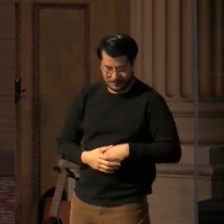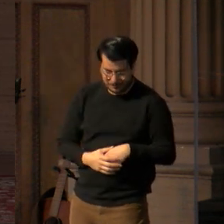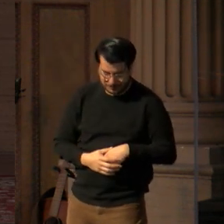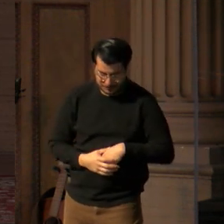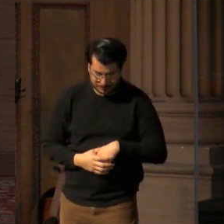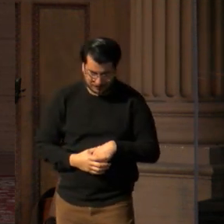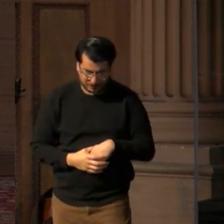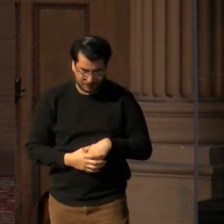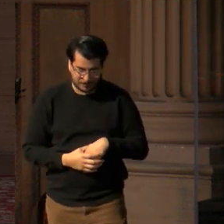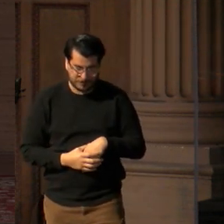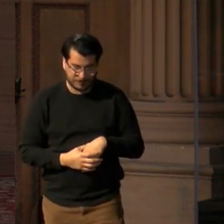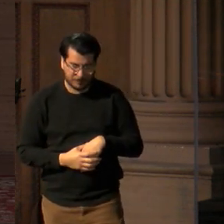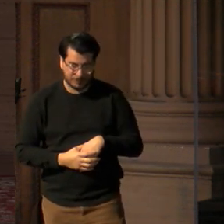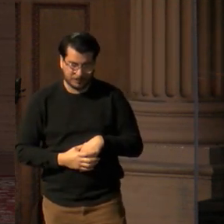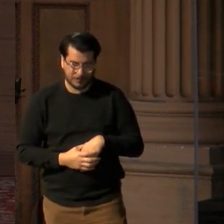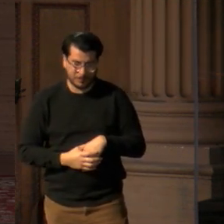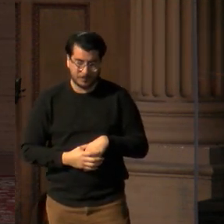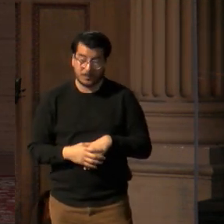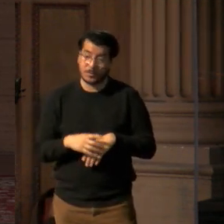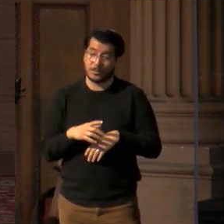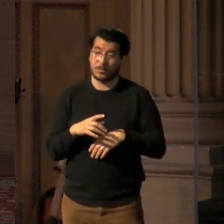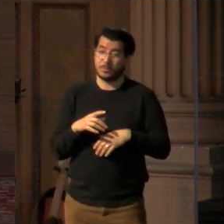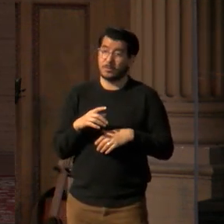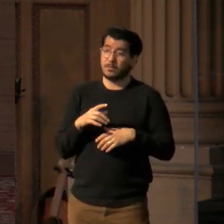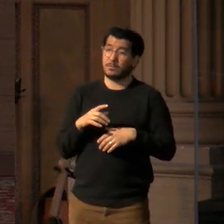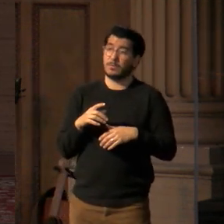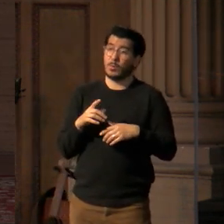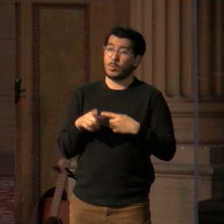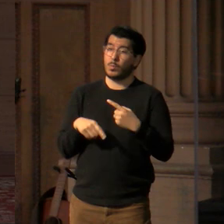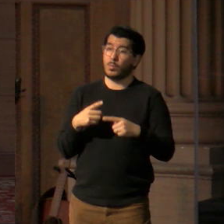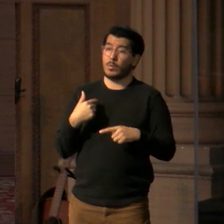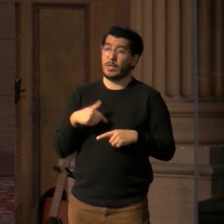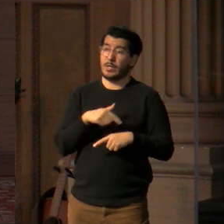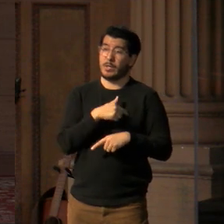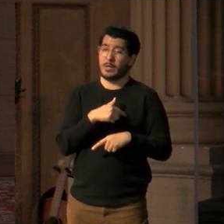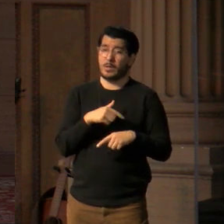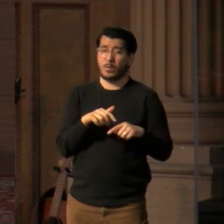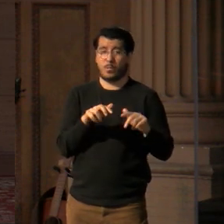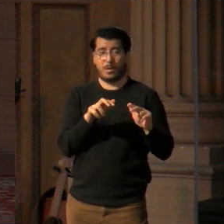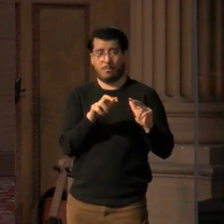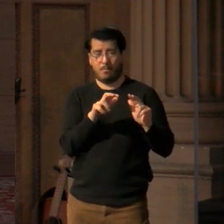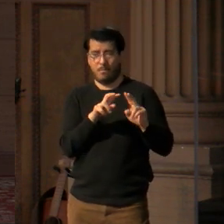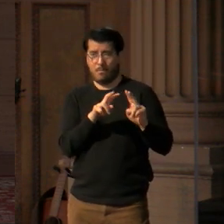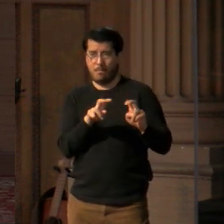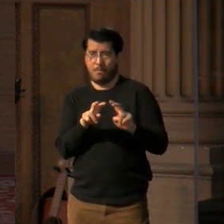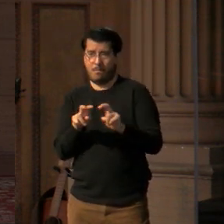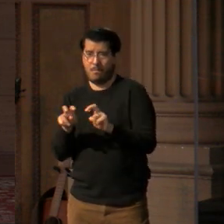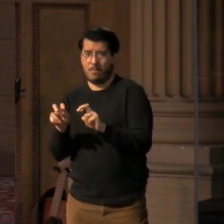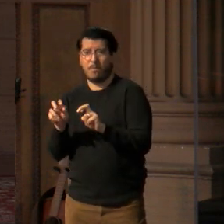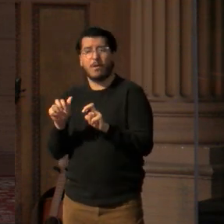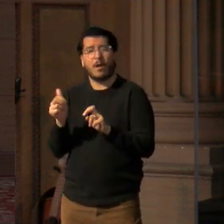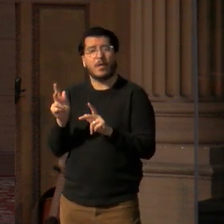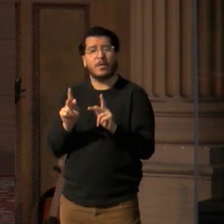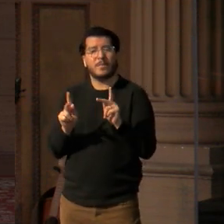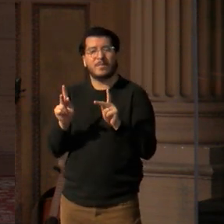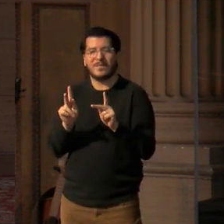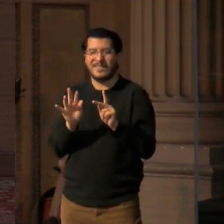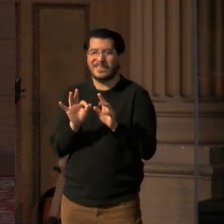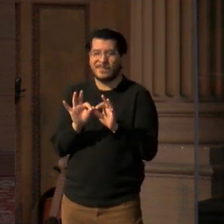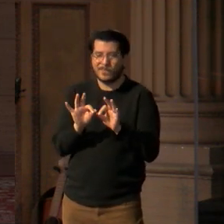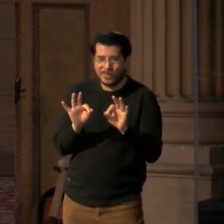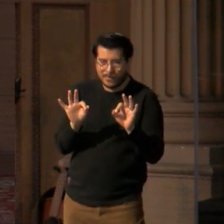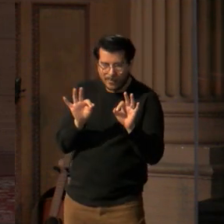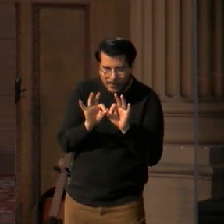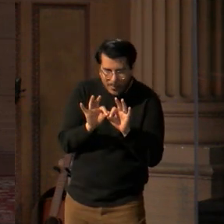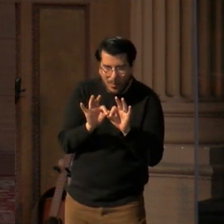lurking around people looking to examine them, we're looking for the evidence of what God's doing in their lives, we're not looking first and foremost